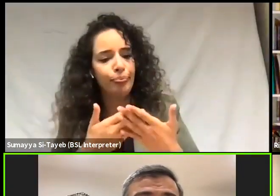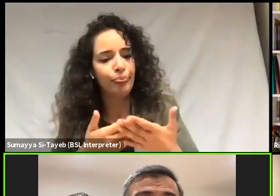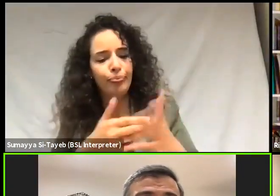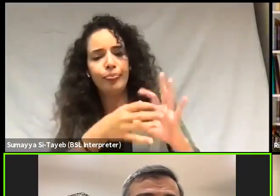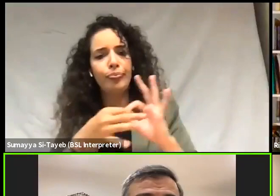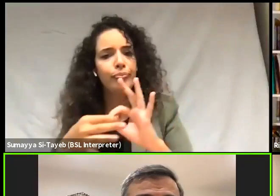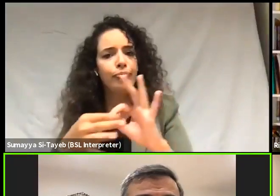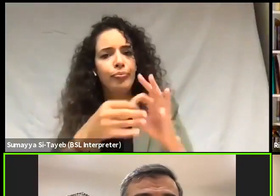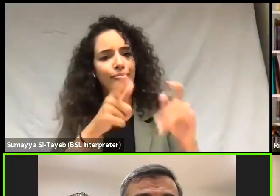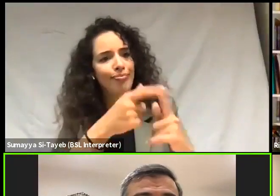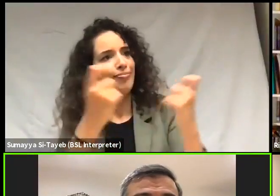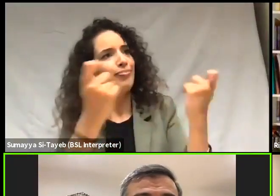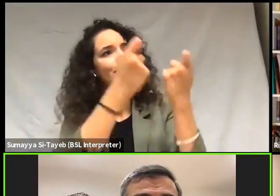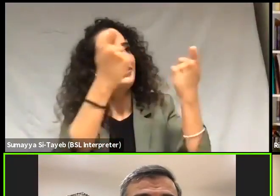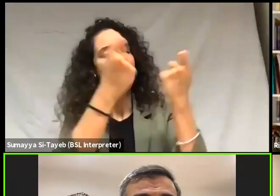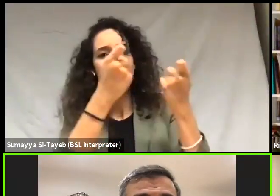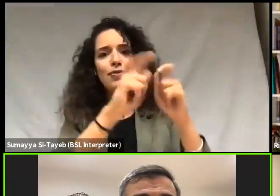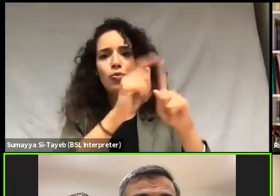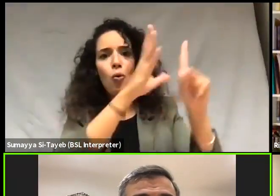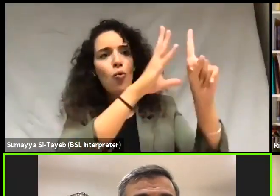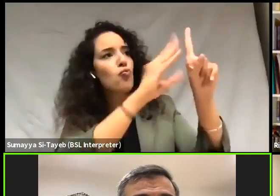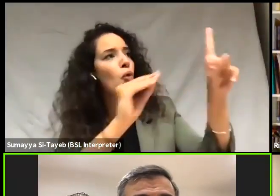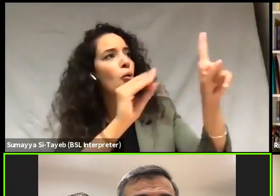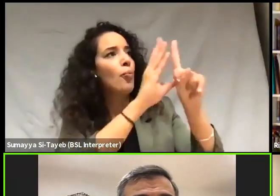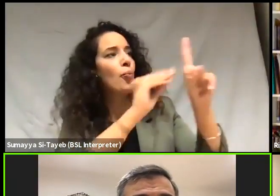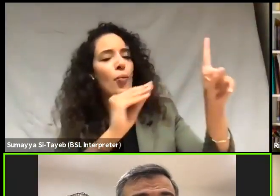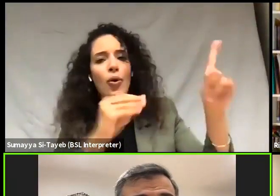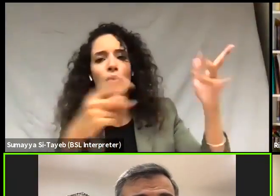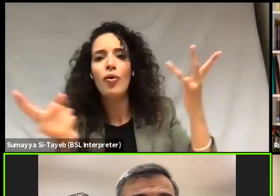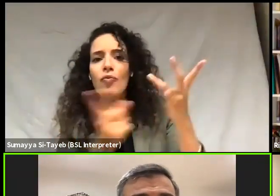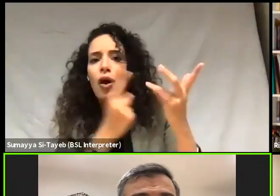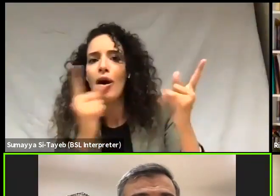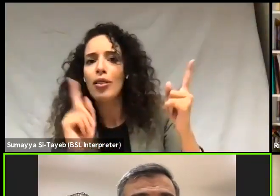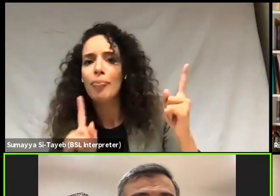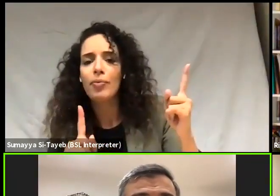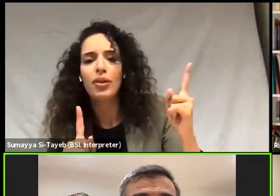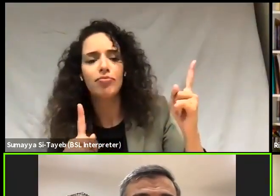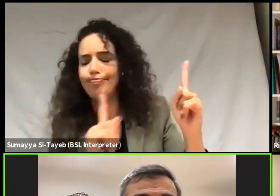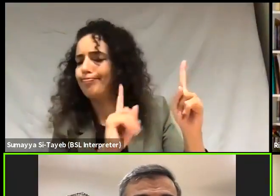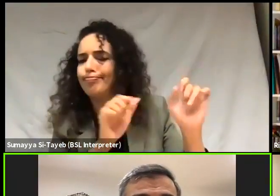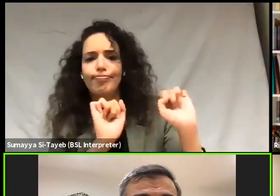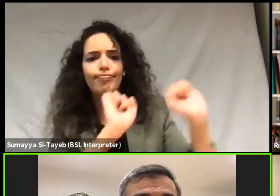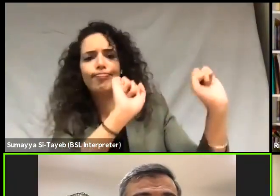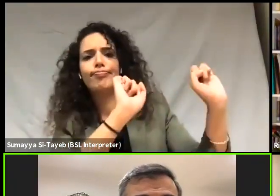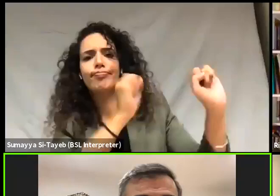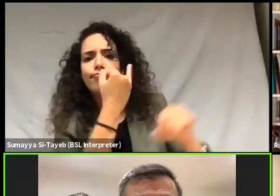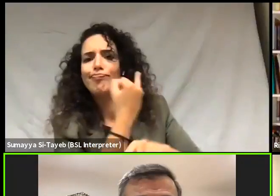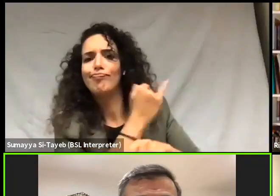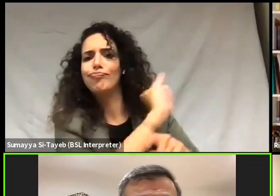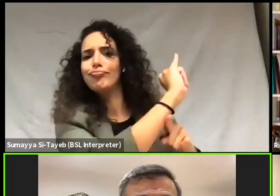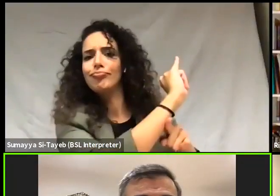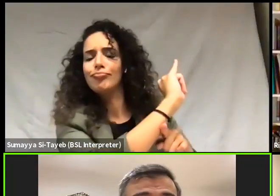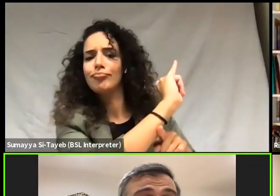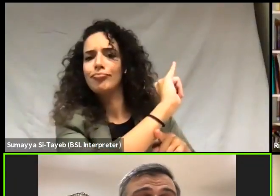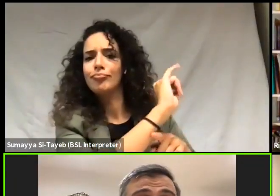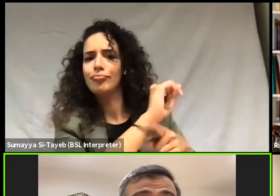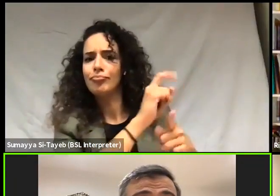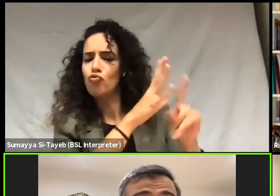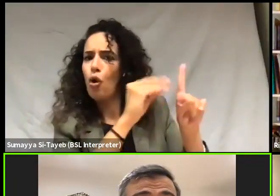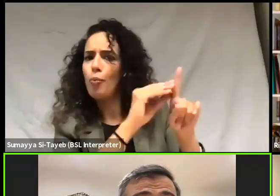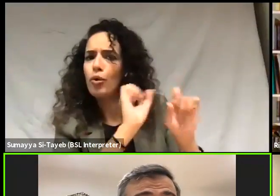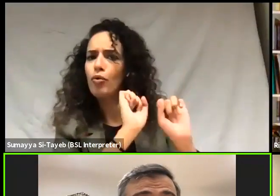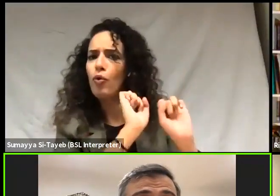model or an example for its own community, and especially the young people.